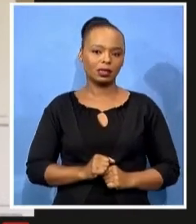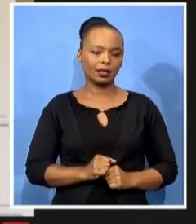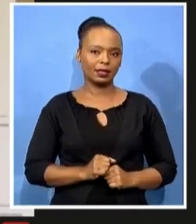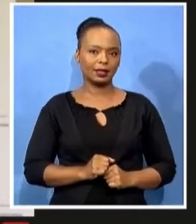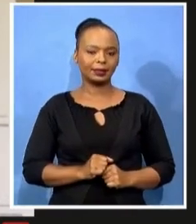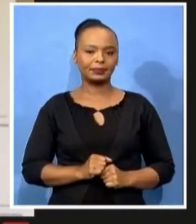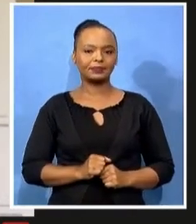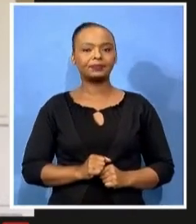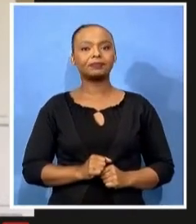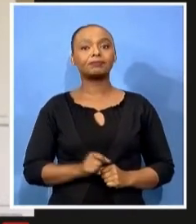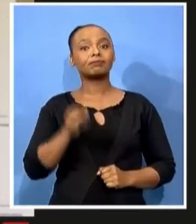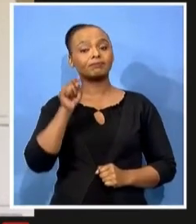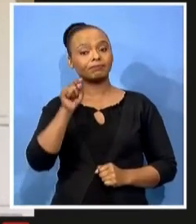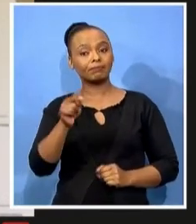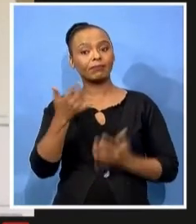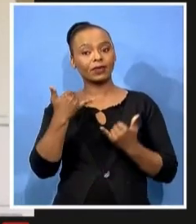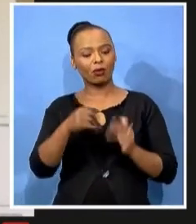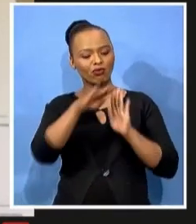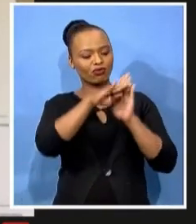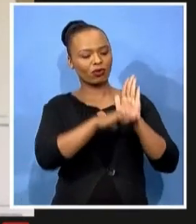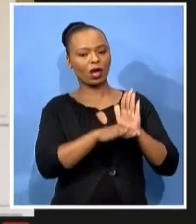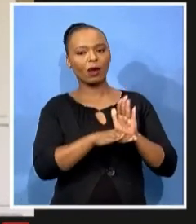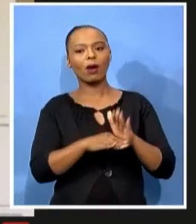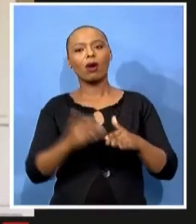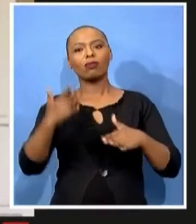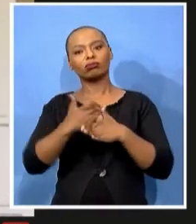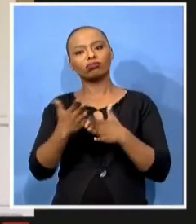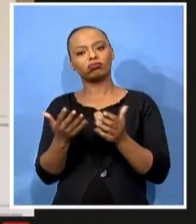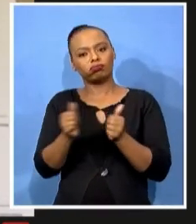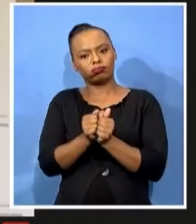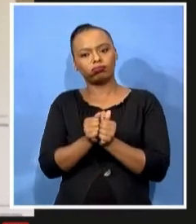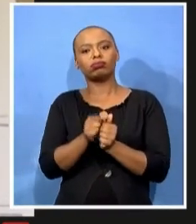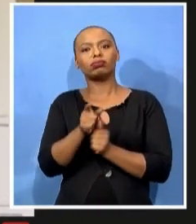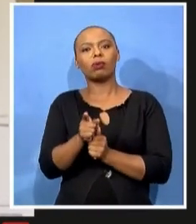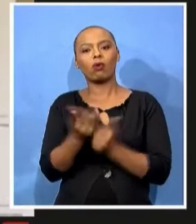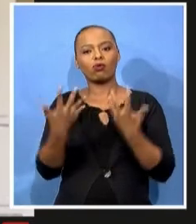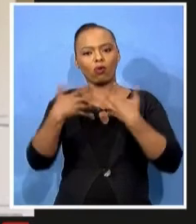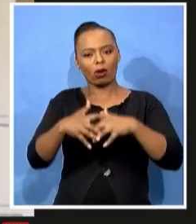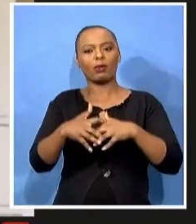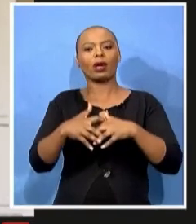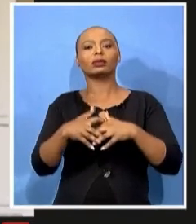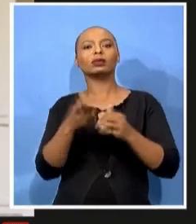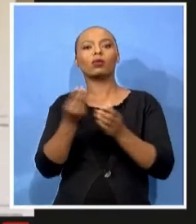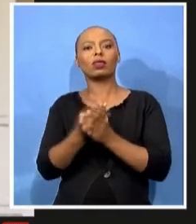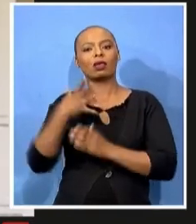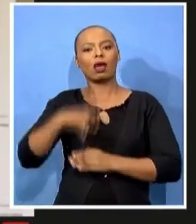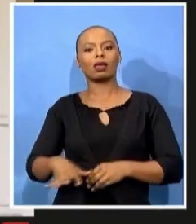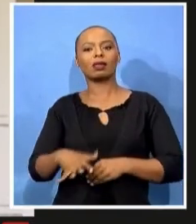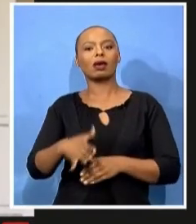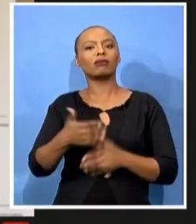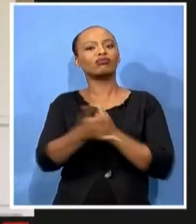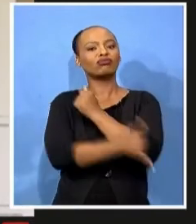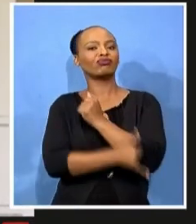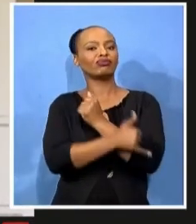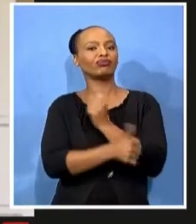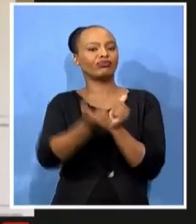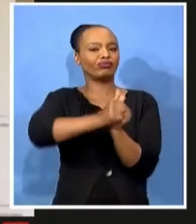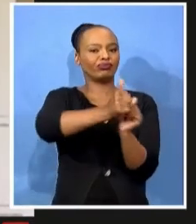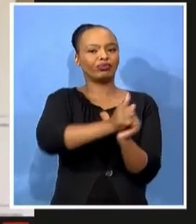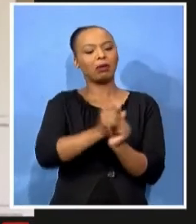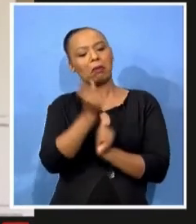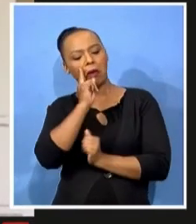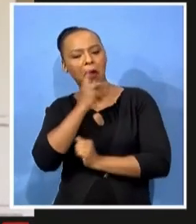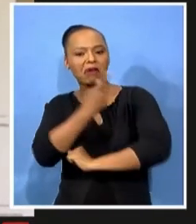collaborate with various partners in the world to look into the availability of the vaccines. And then we had agreed, at the time we started